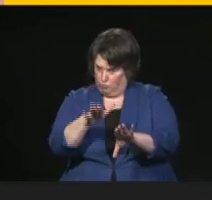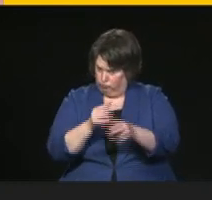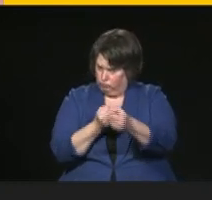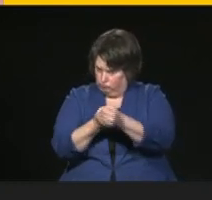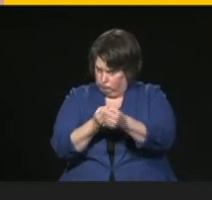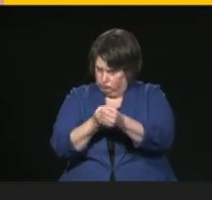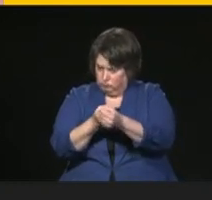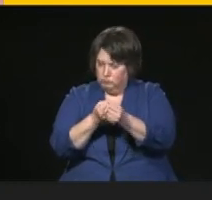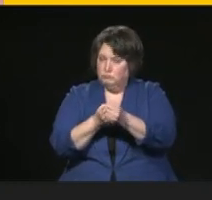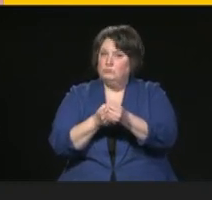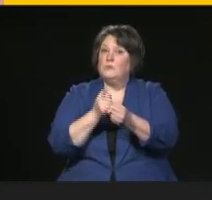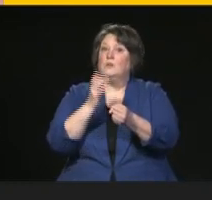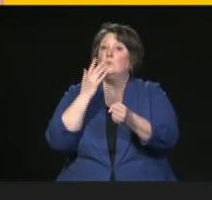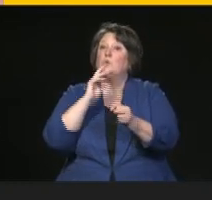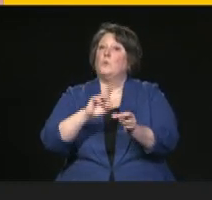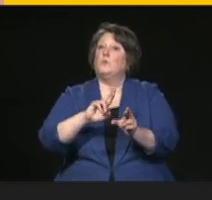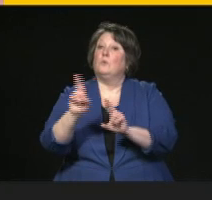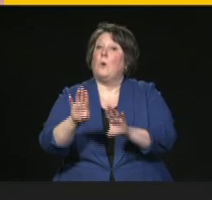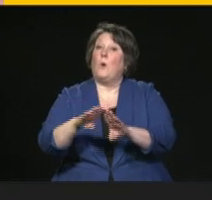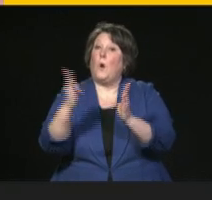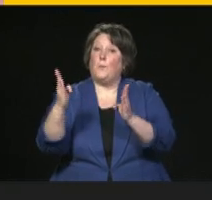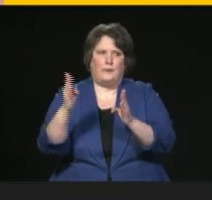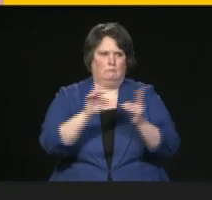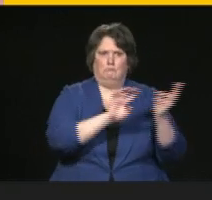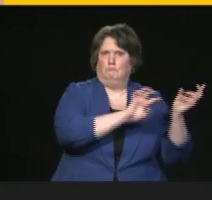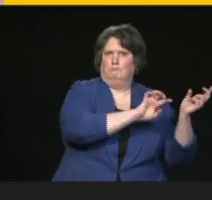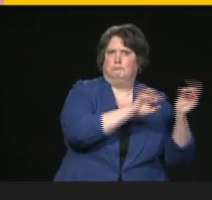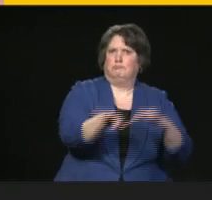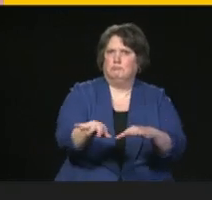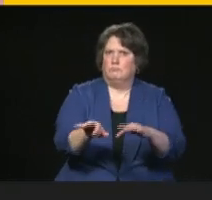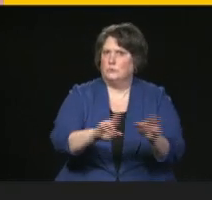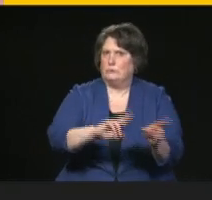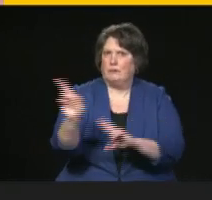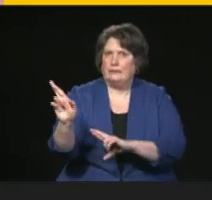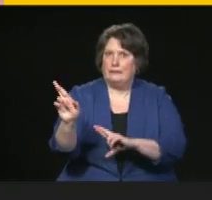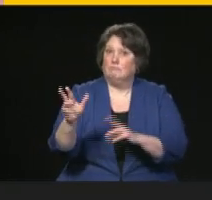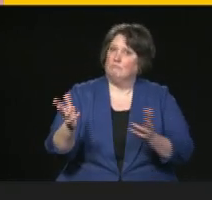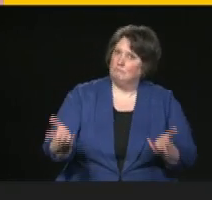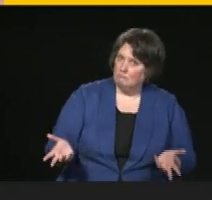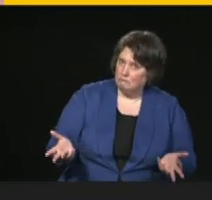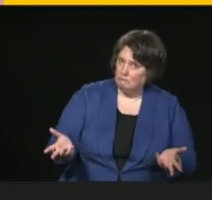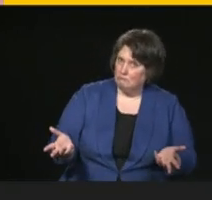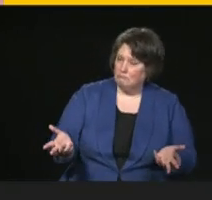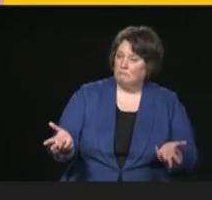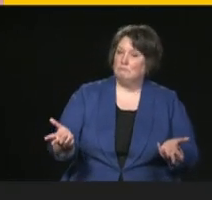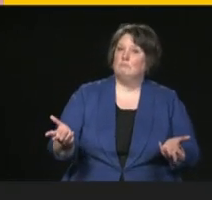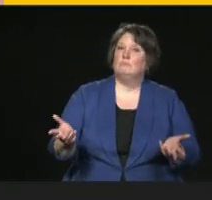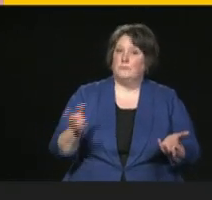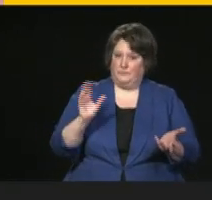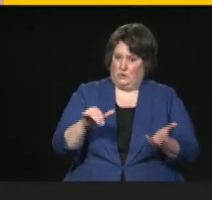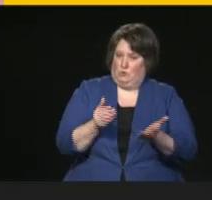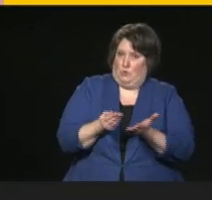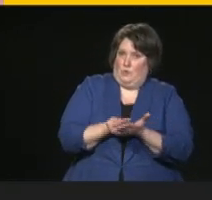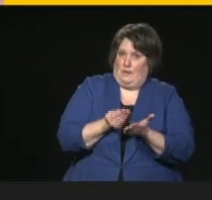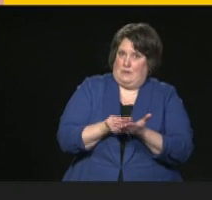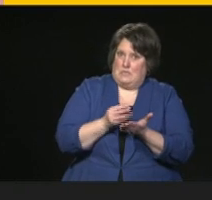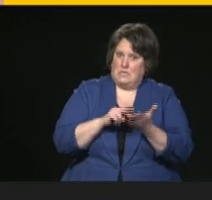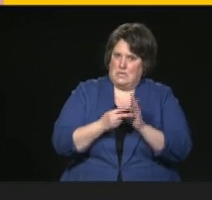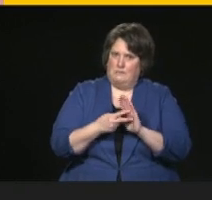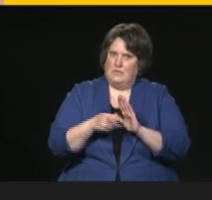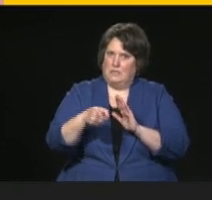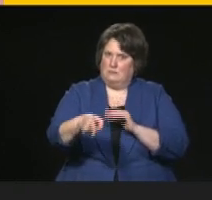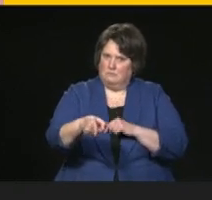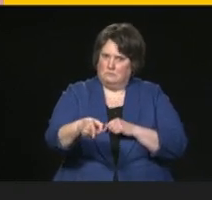a 75% wage subsidy covered by the Canadian government offers you a possibility not to only keep